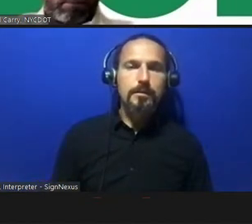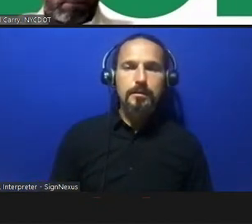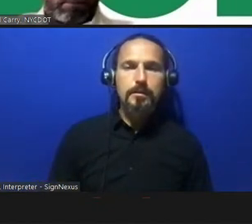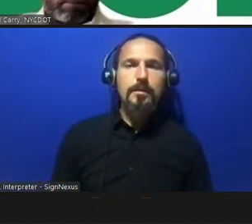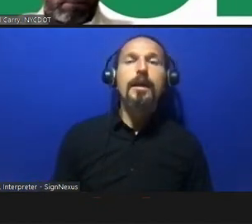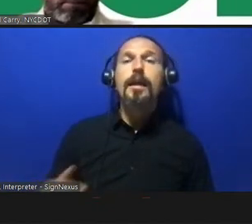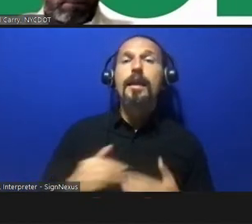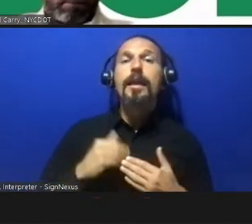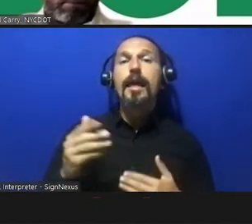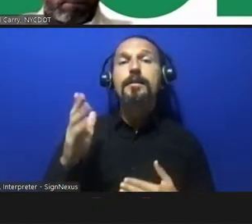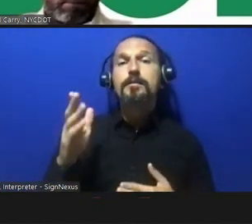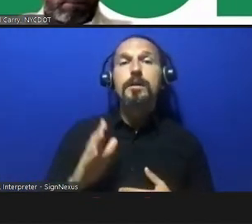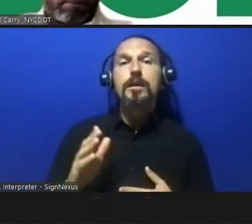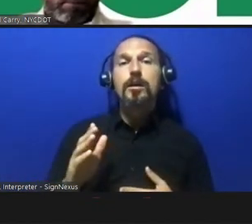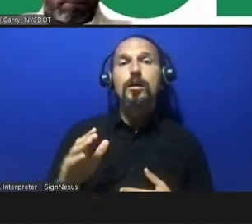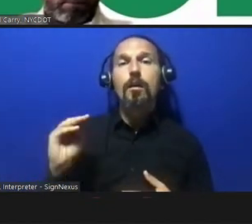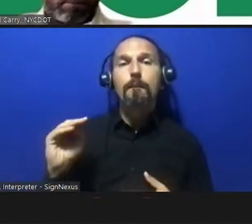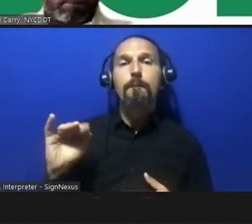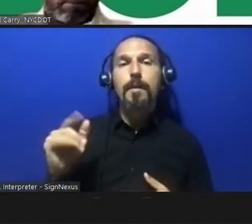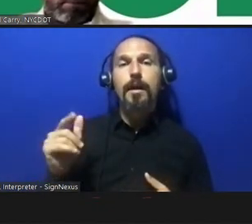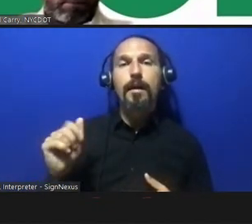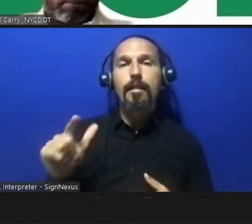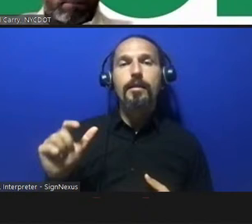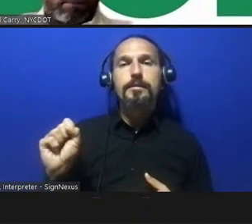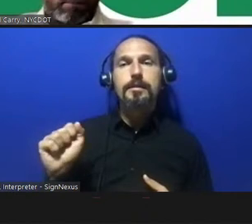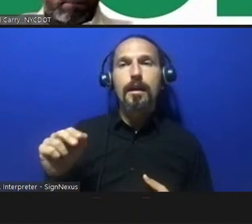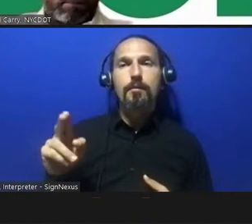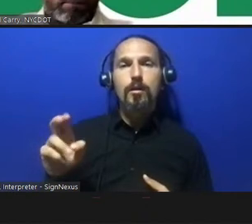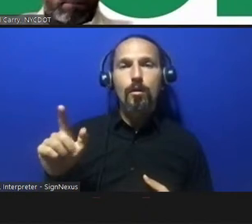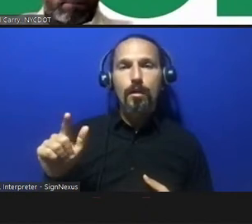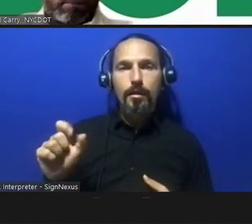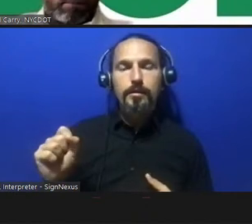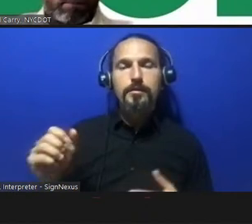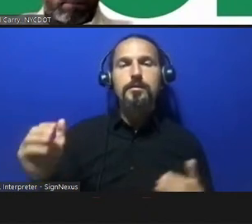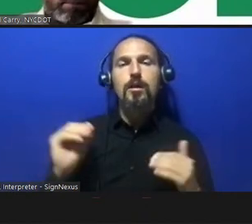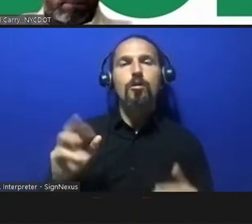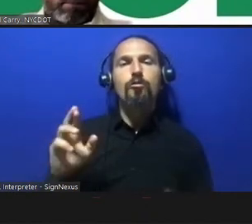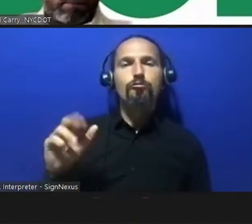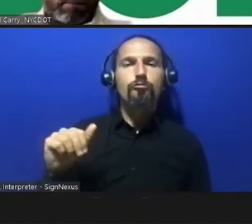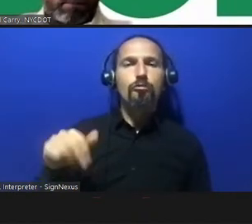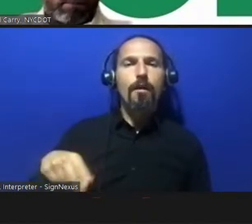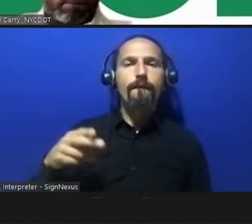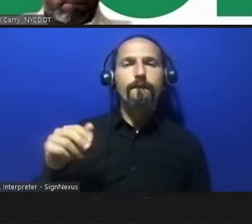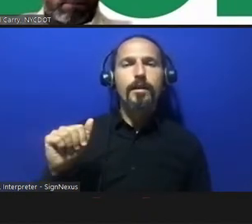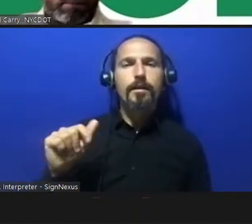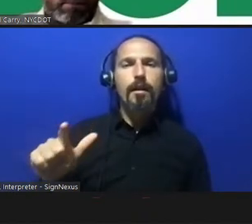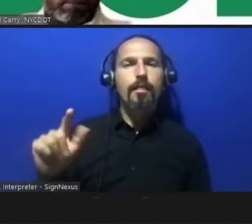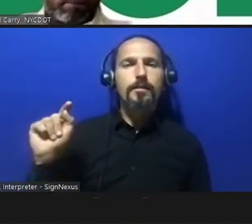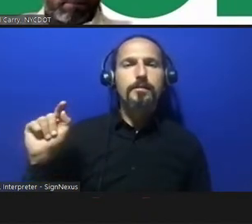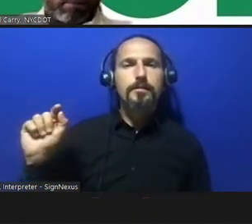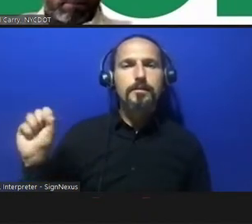the next speaker is michael samuels followed by rafael santos